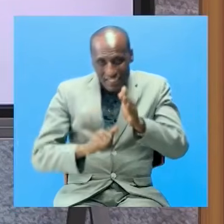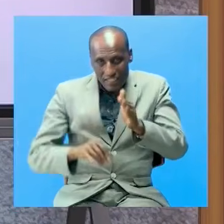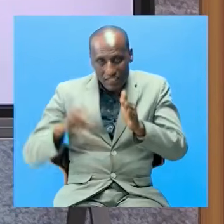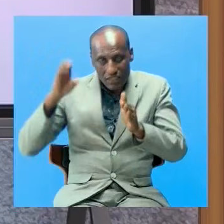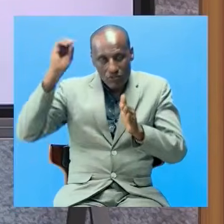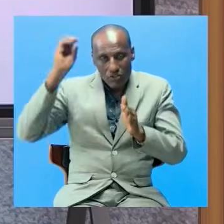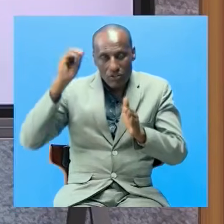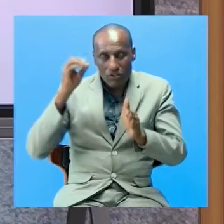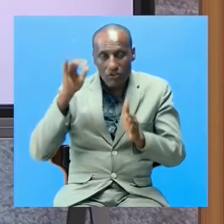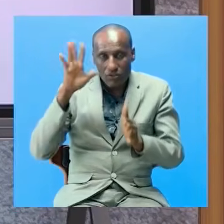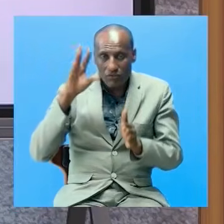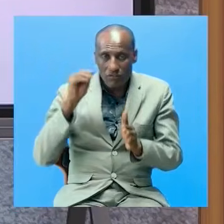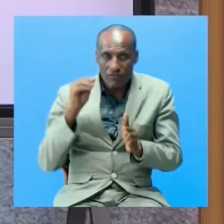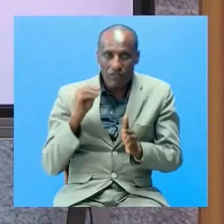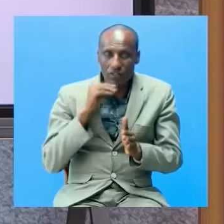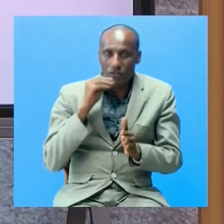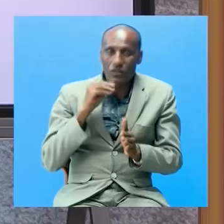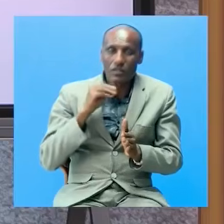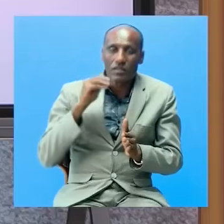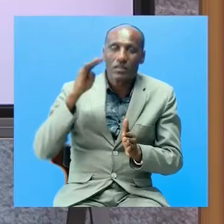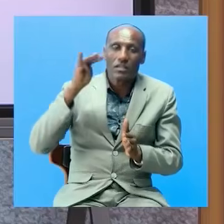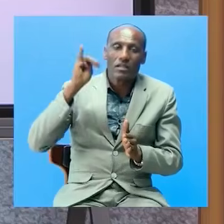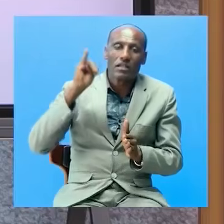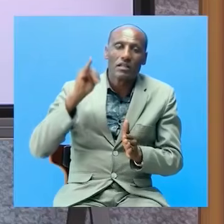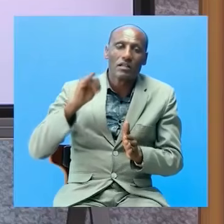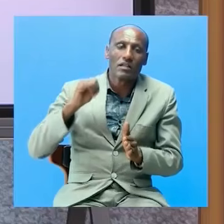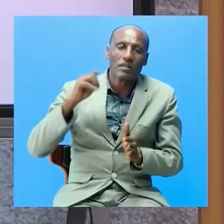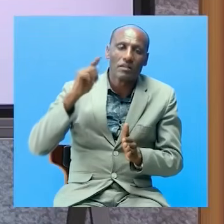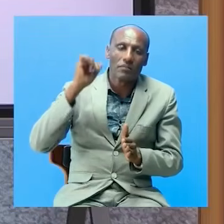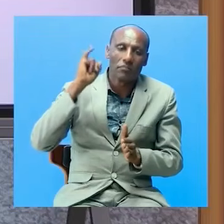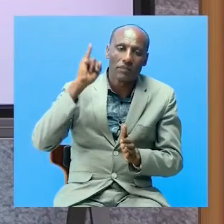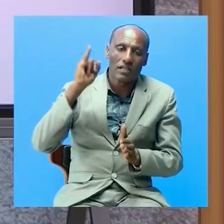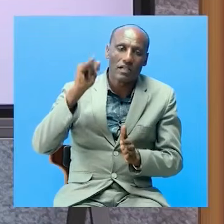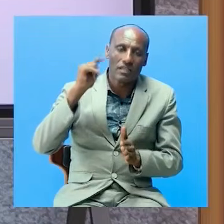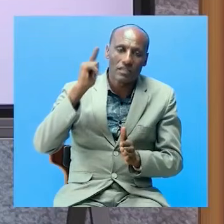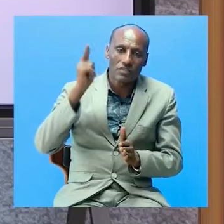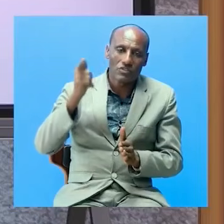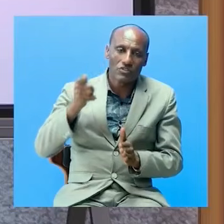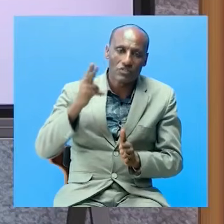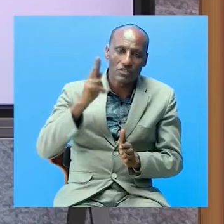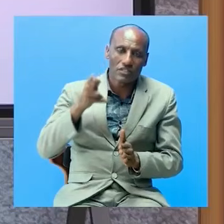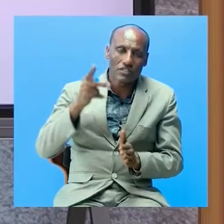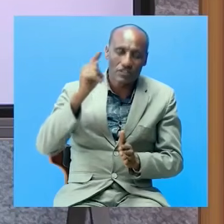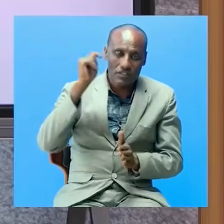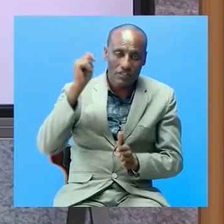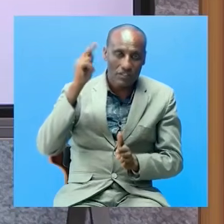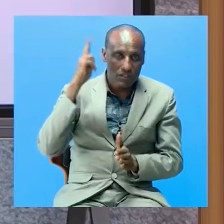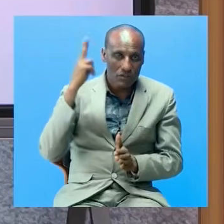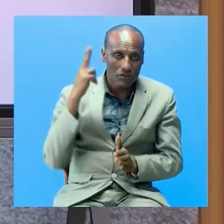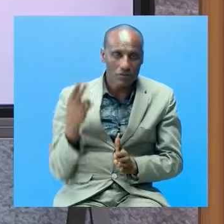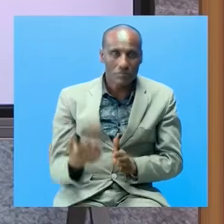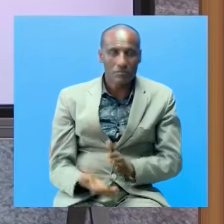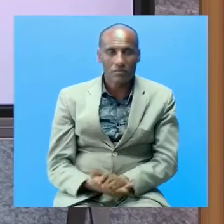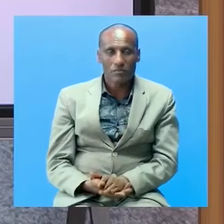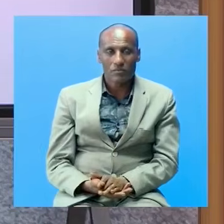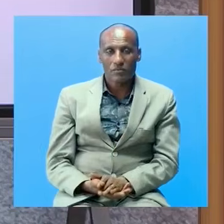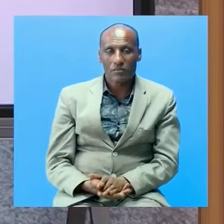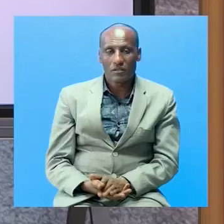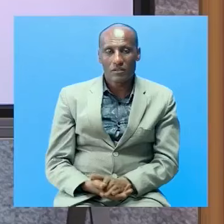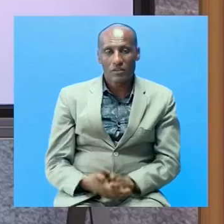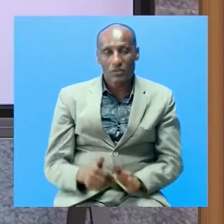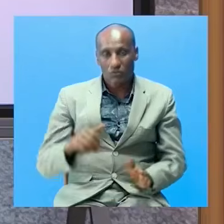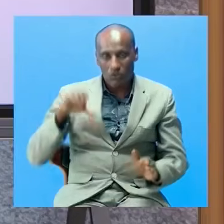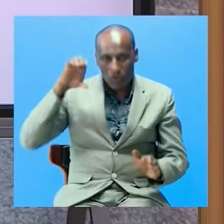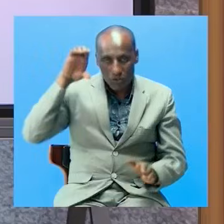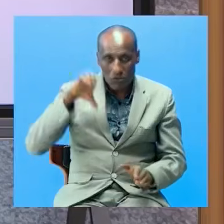you have written, if the possibility rate is less than 40 or 50, use might. And for something which